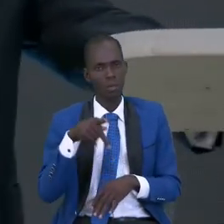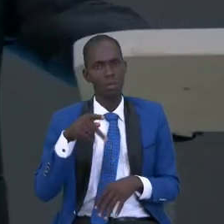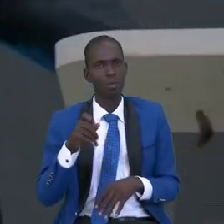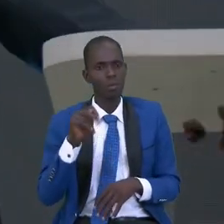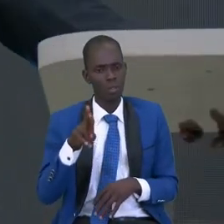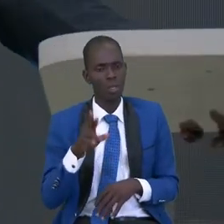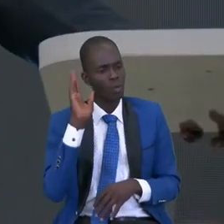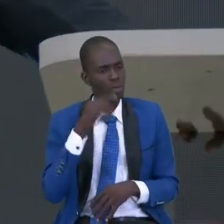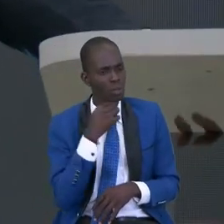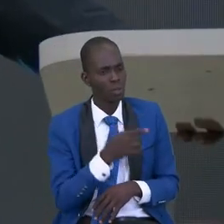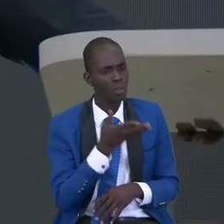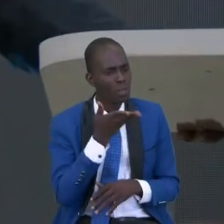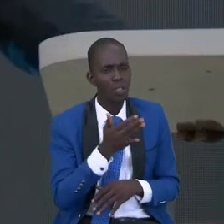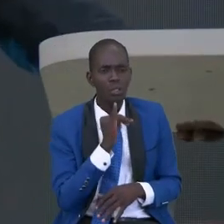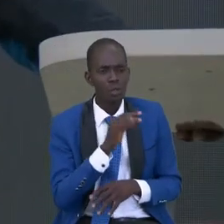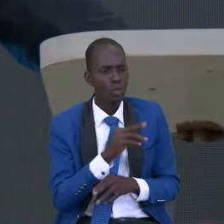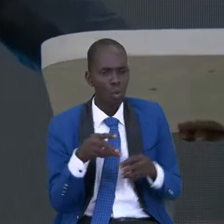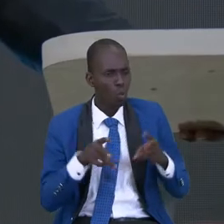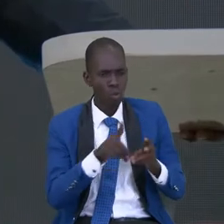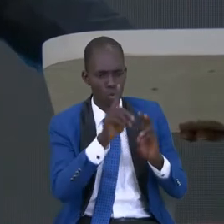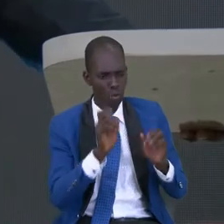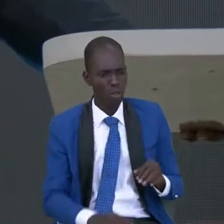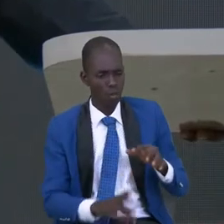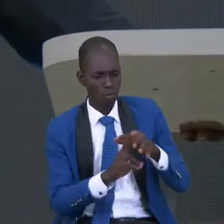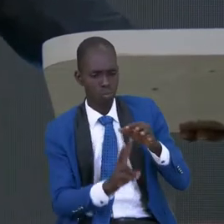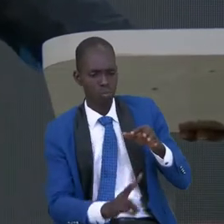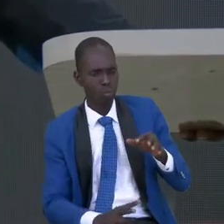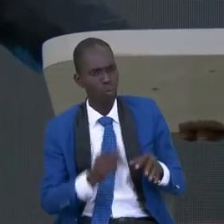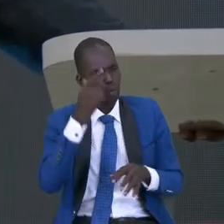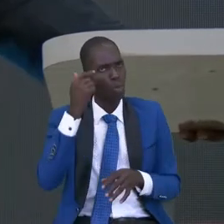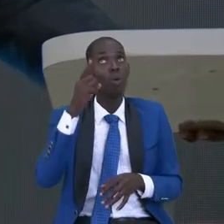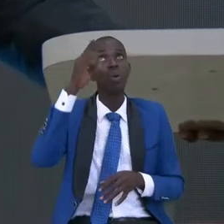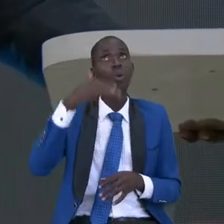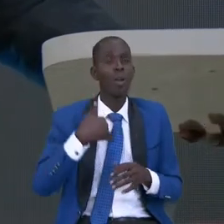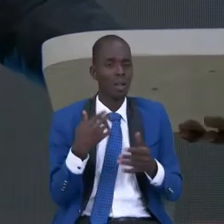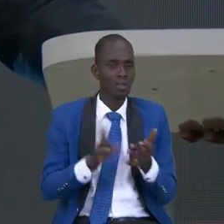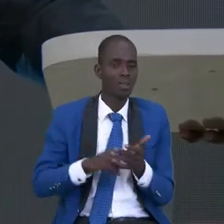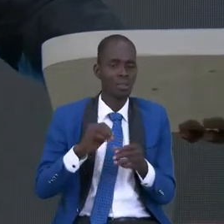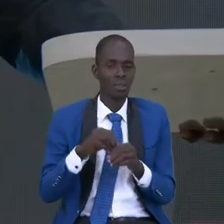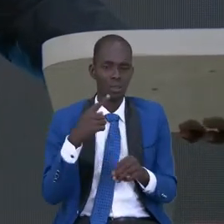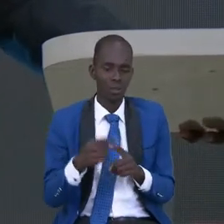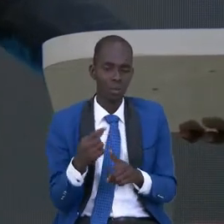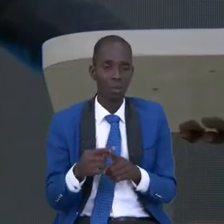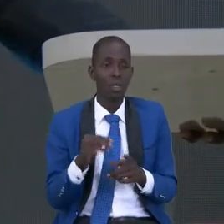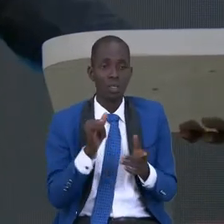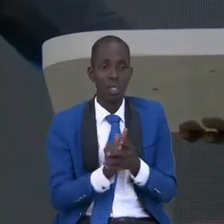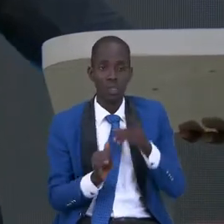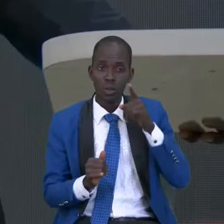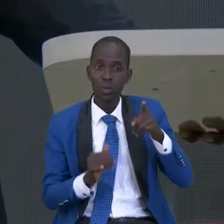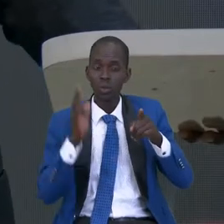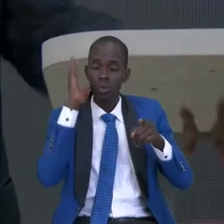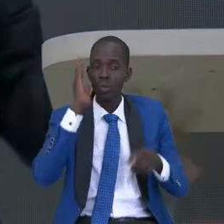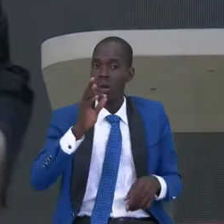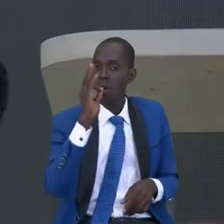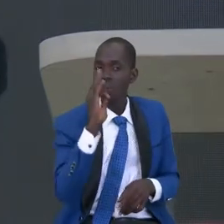God has written down in his book in heaven that you will preach on the day of